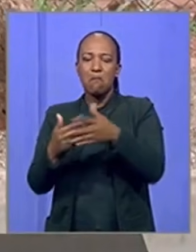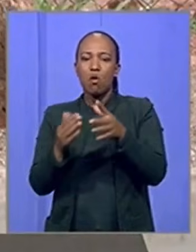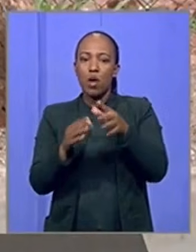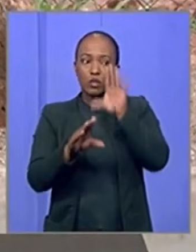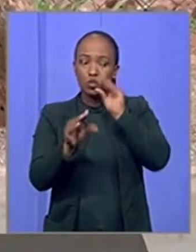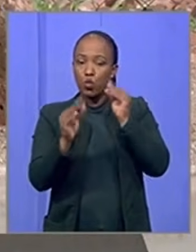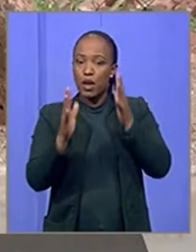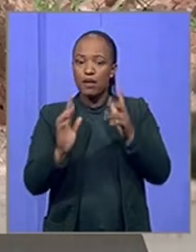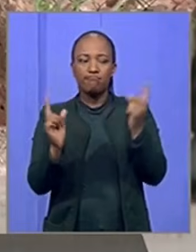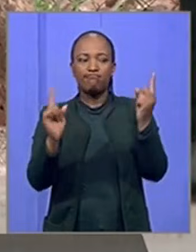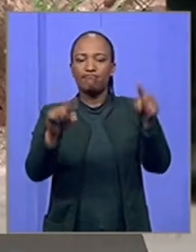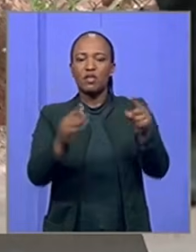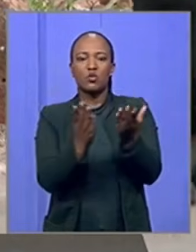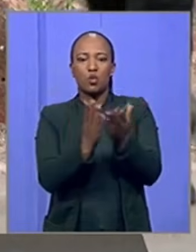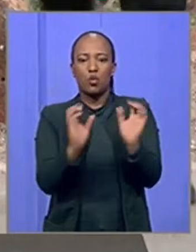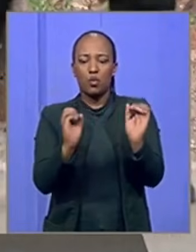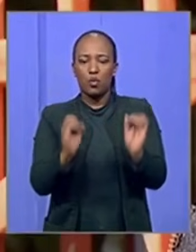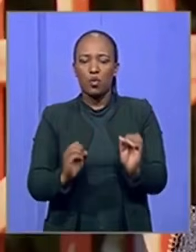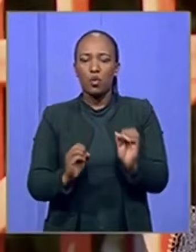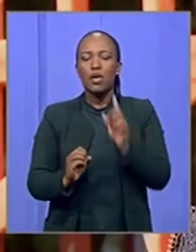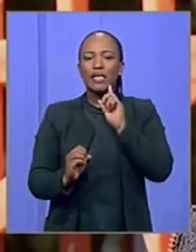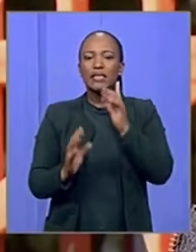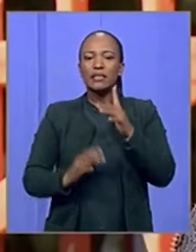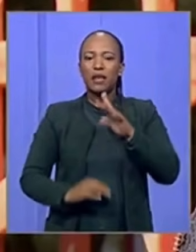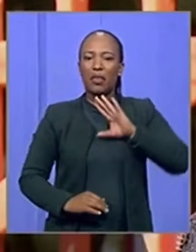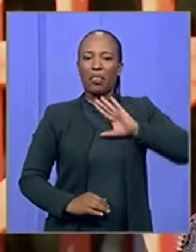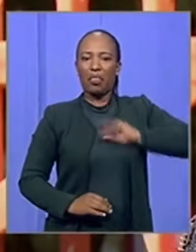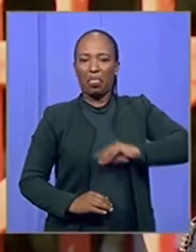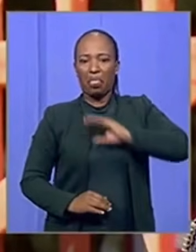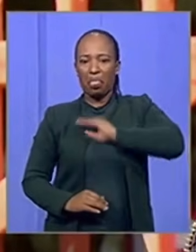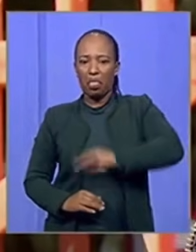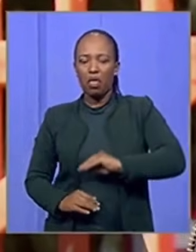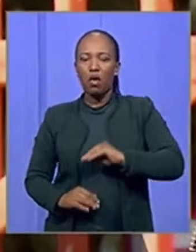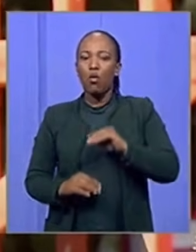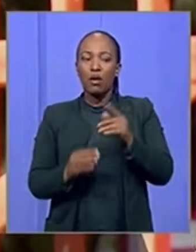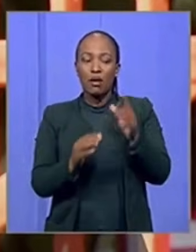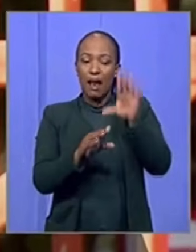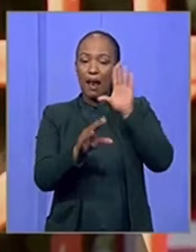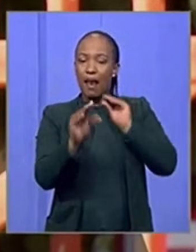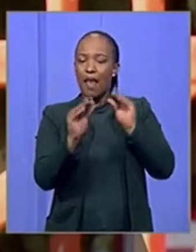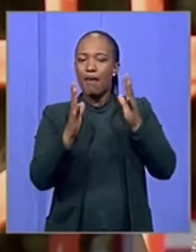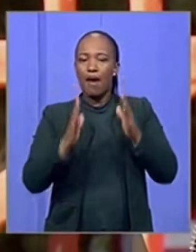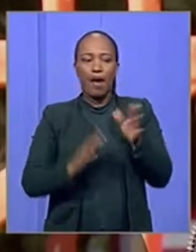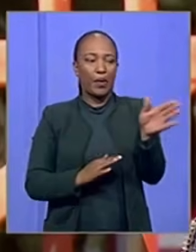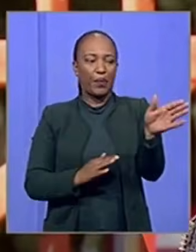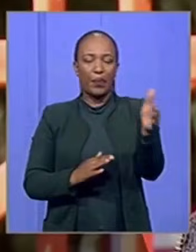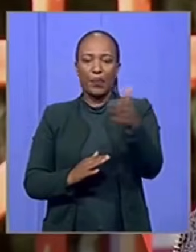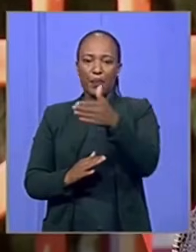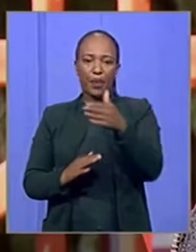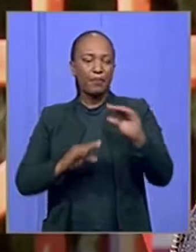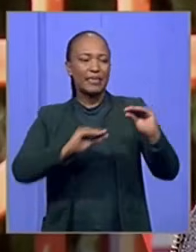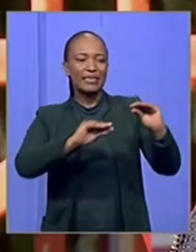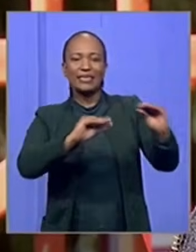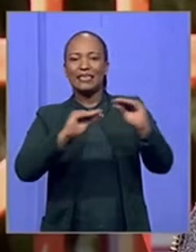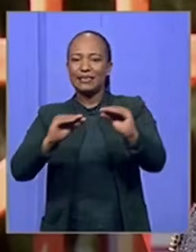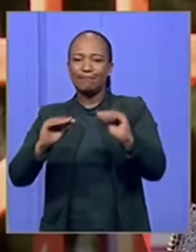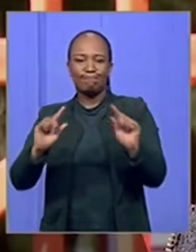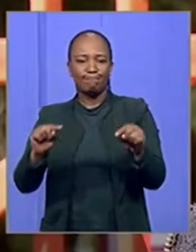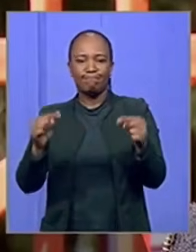dikolong. Modi wa matitjhere o ile ko tlase because bana ga ba ye mo sekolong. In that case they could not teach di lesson